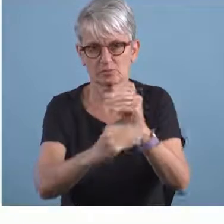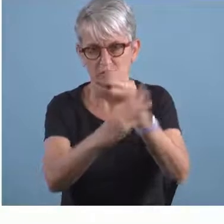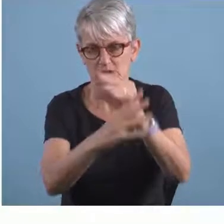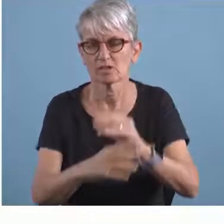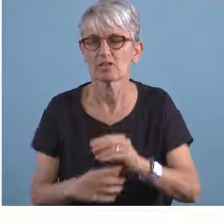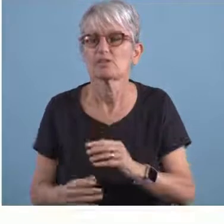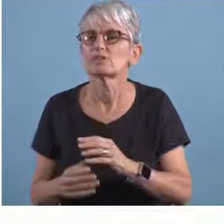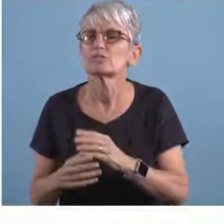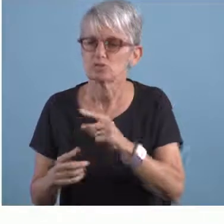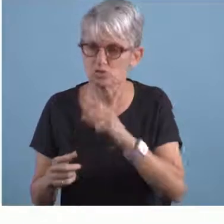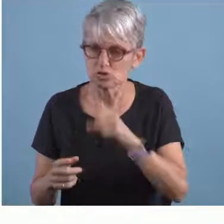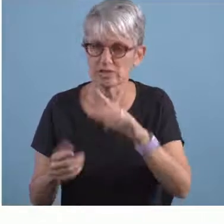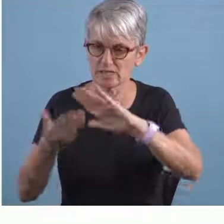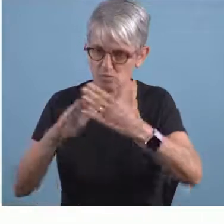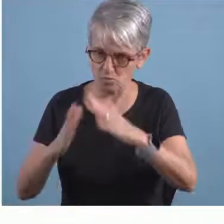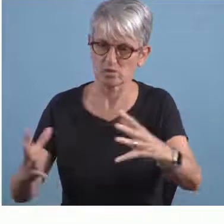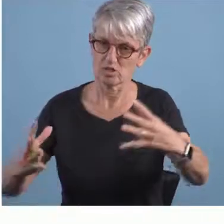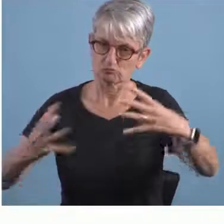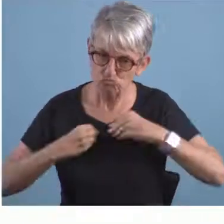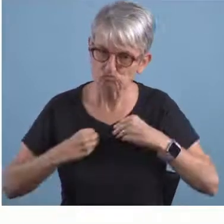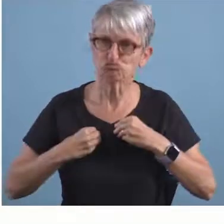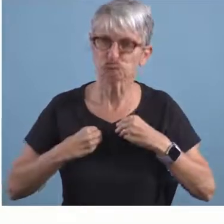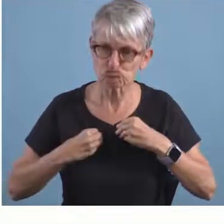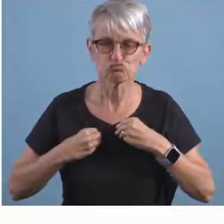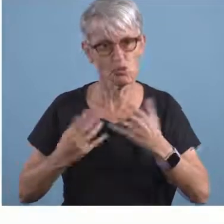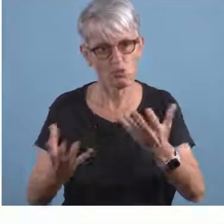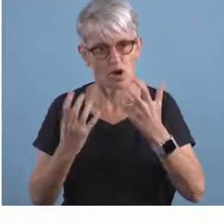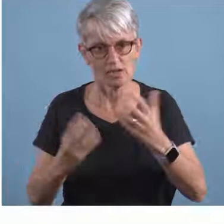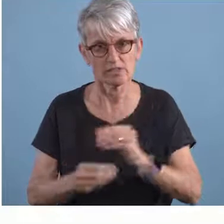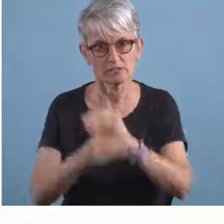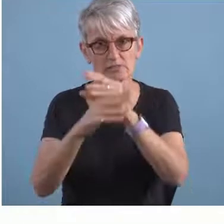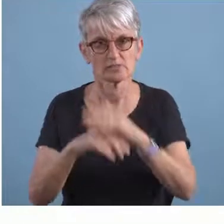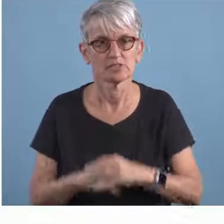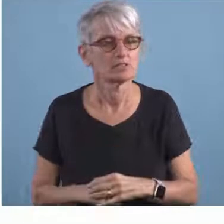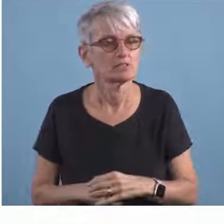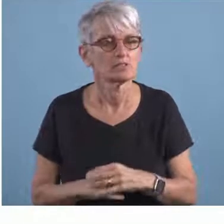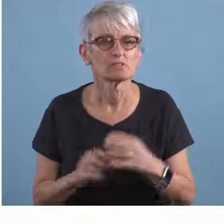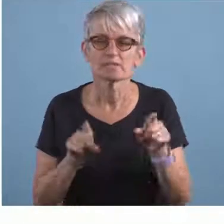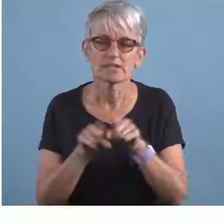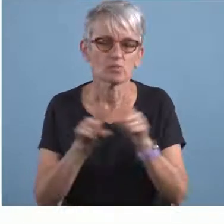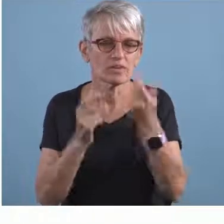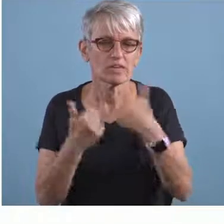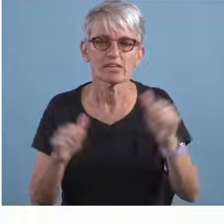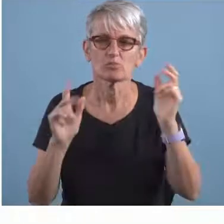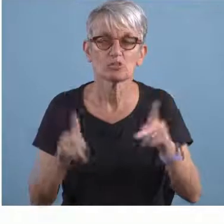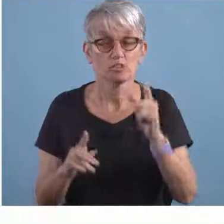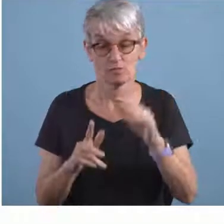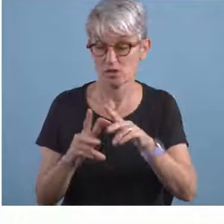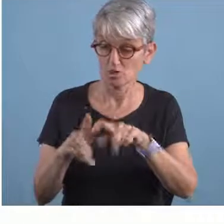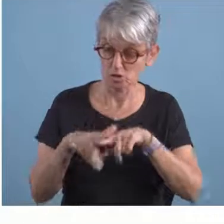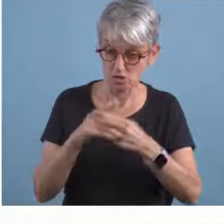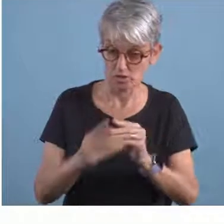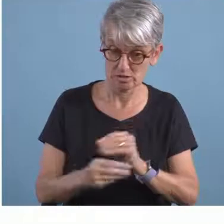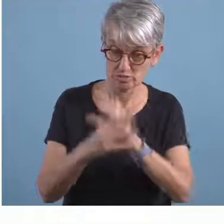embraced telepractice. And I think that as with anyone that you're talking to about starting telepractice, you need